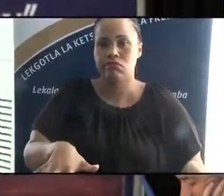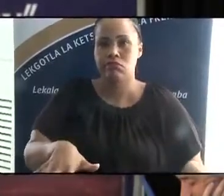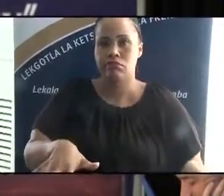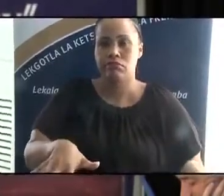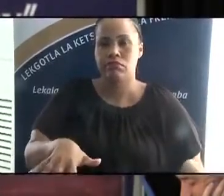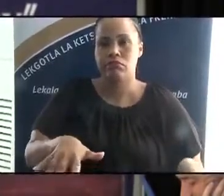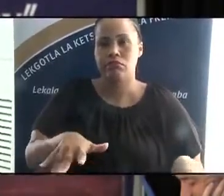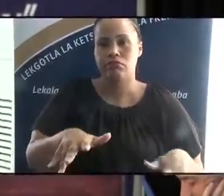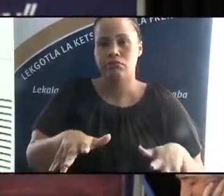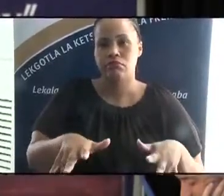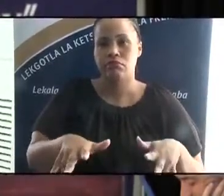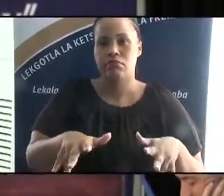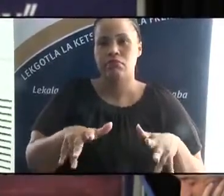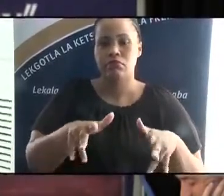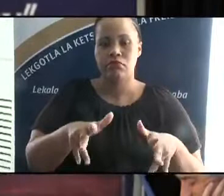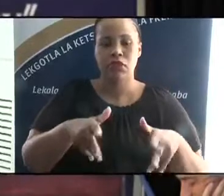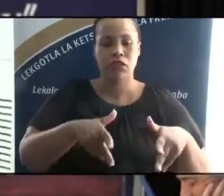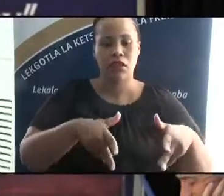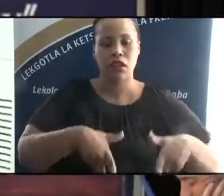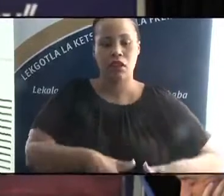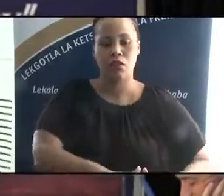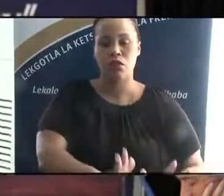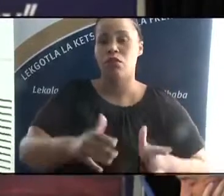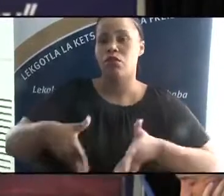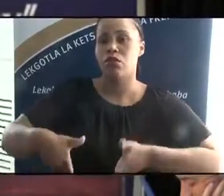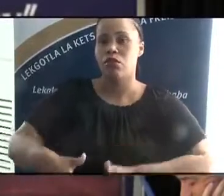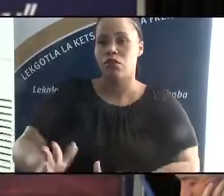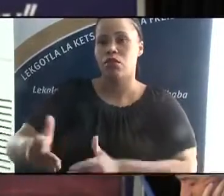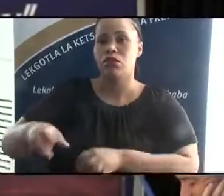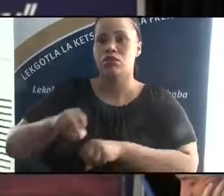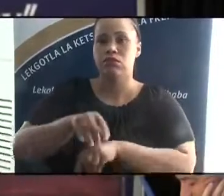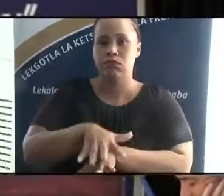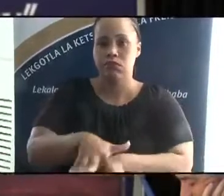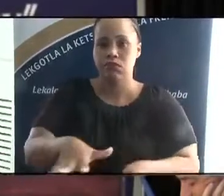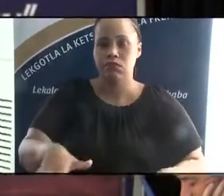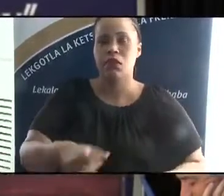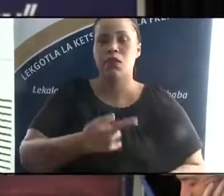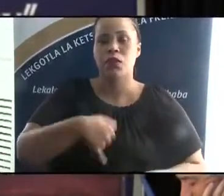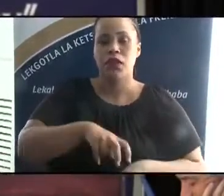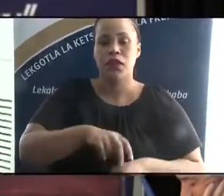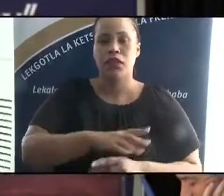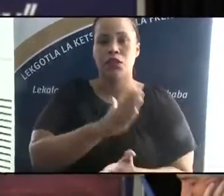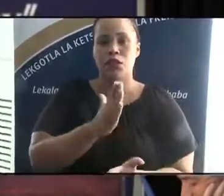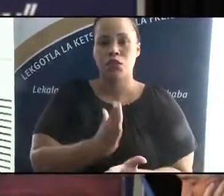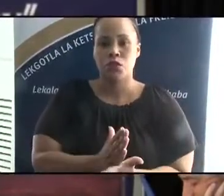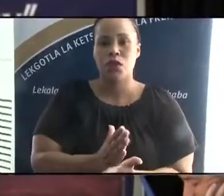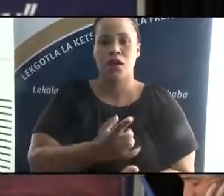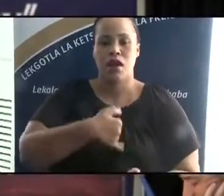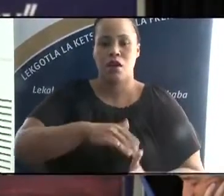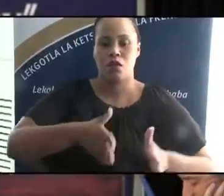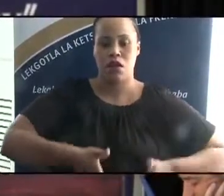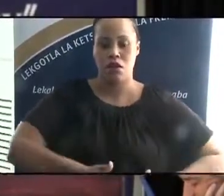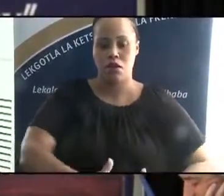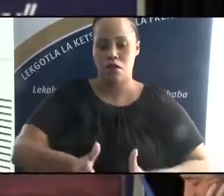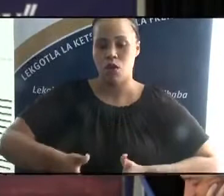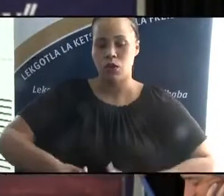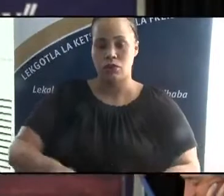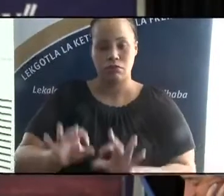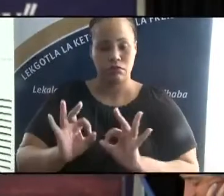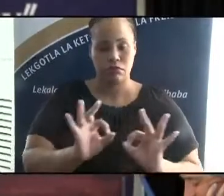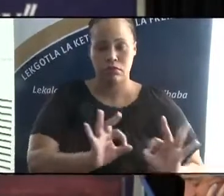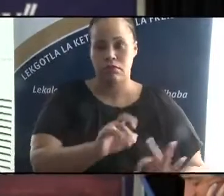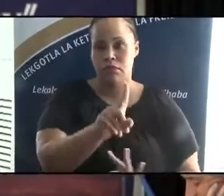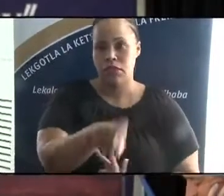through these road nodes throughout the province, we have to ensure that our infrastructure is upgraded. So